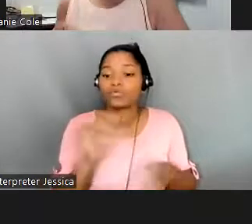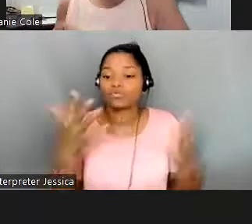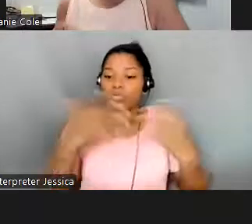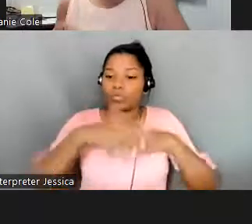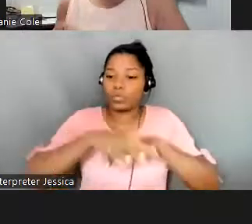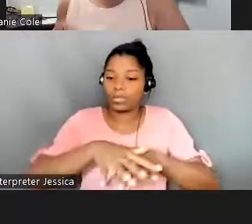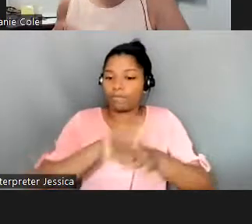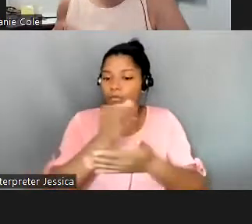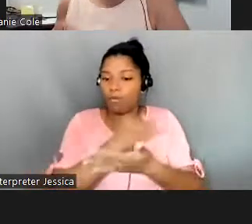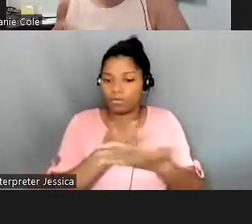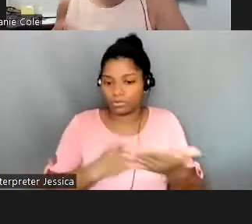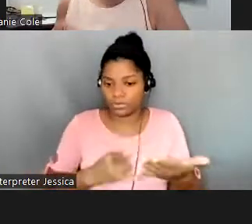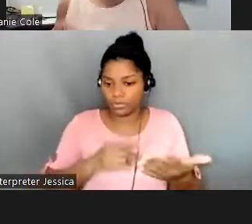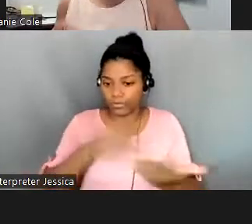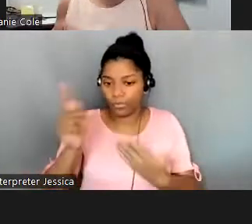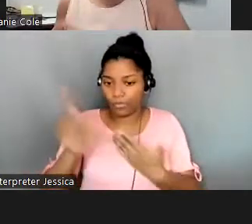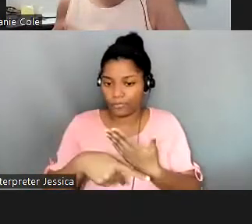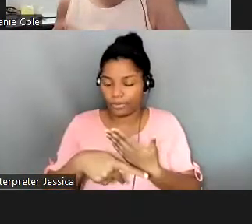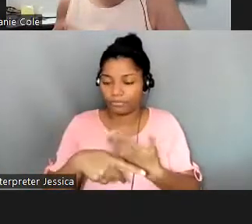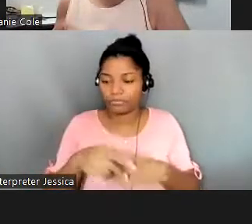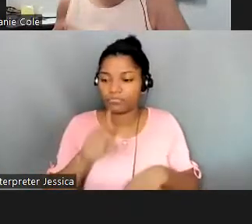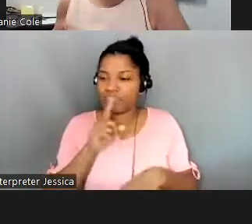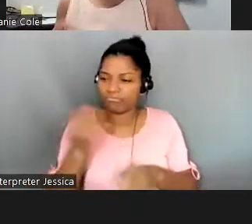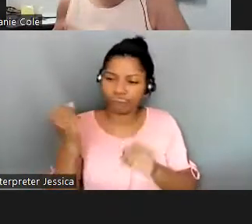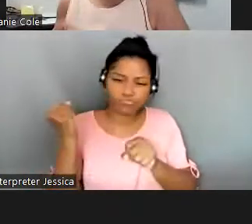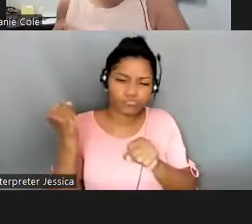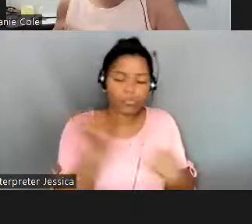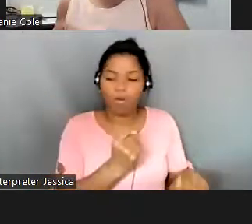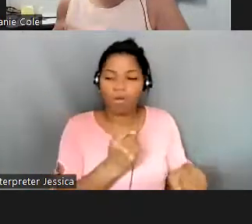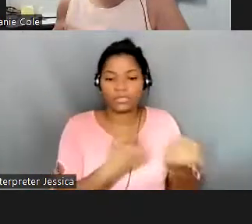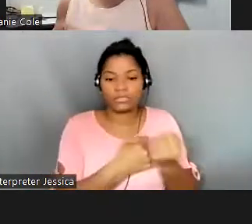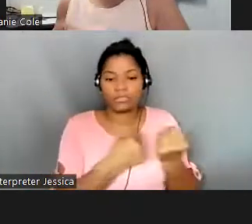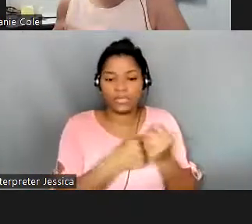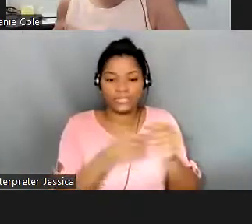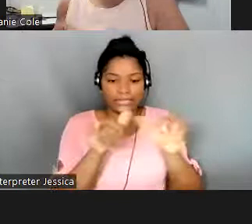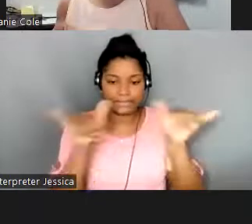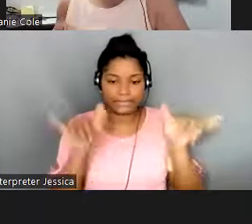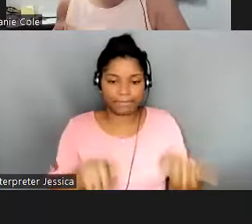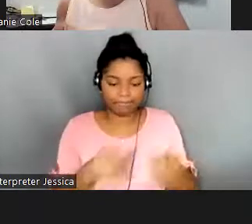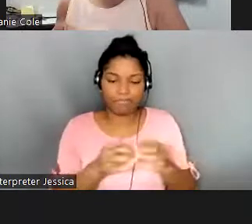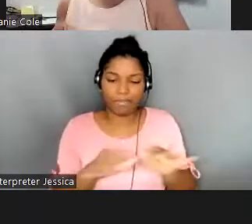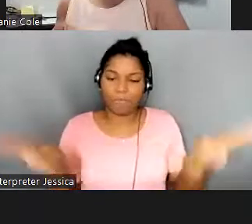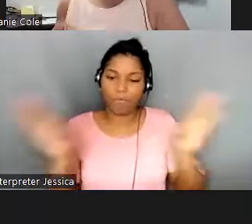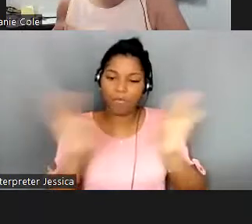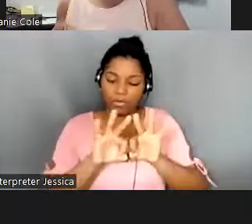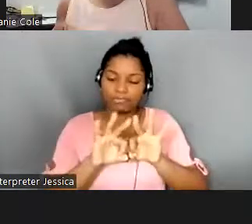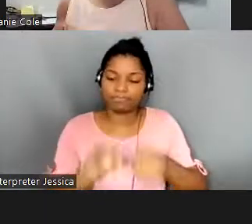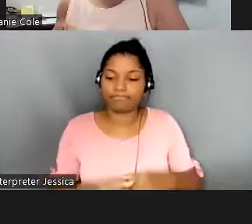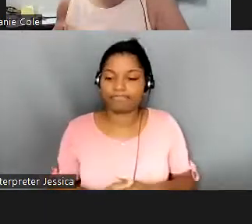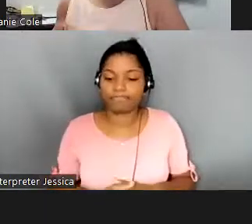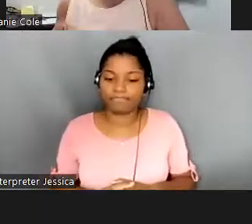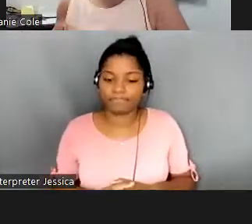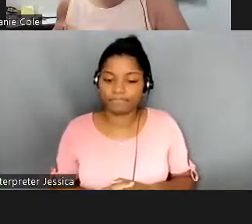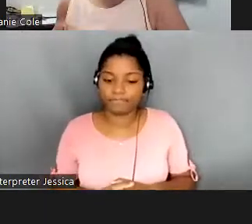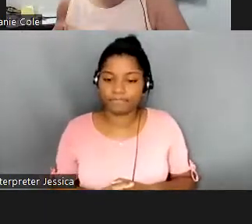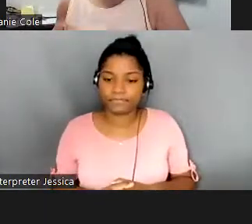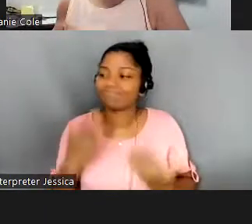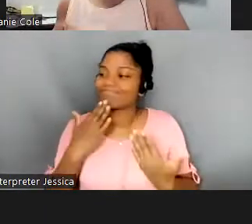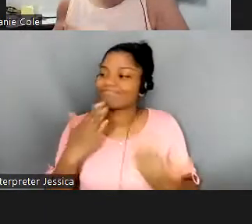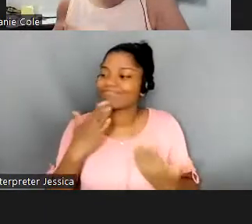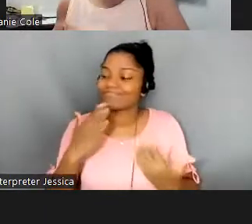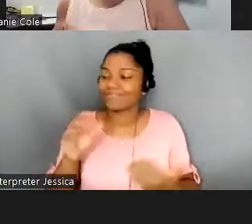So it's really having a strong base of support that'll help get you there. Thank you,